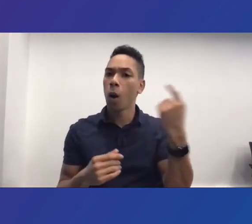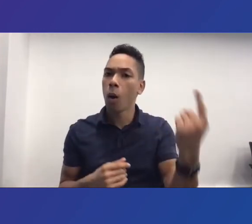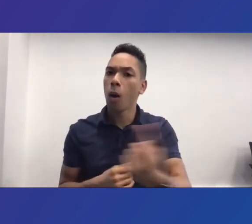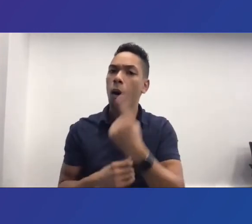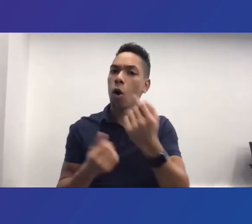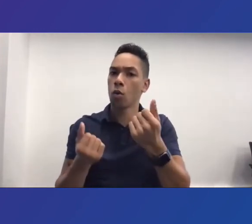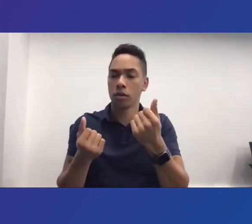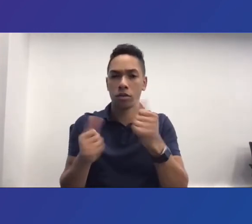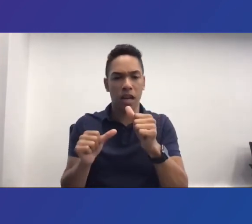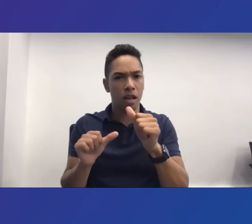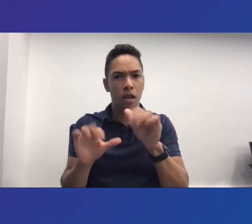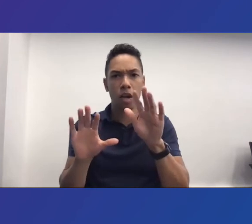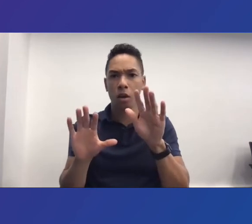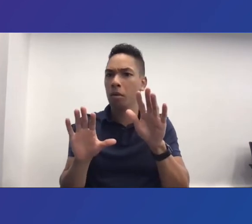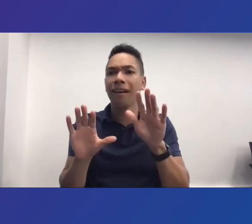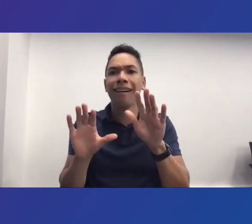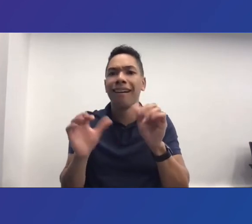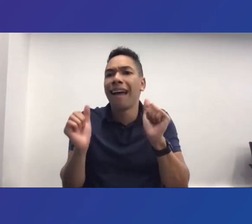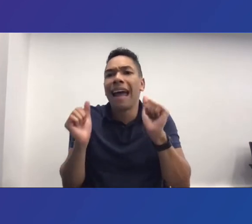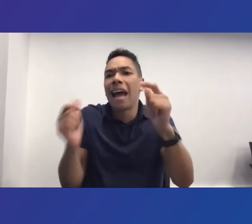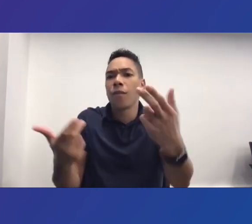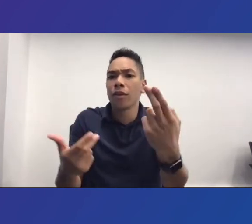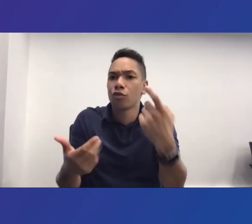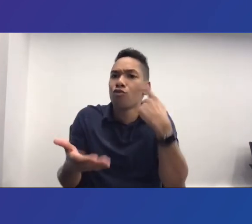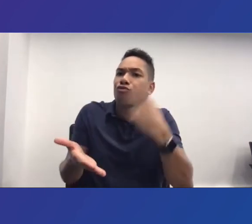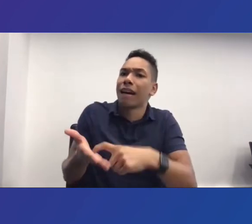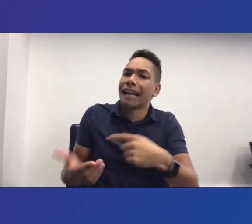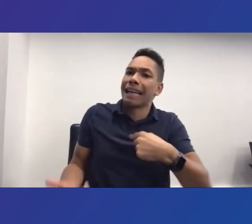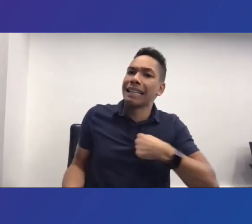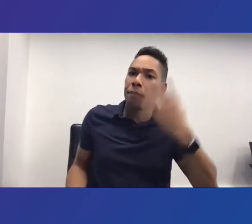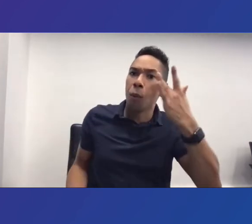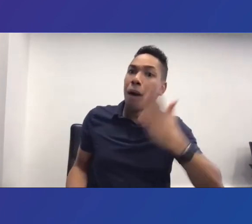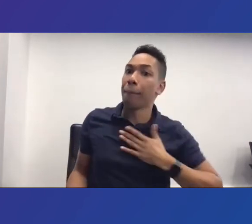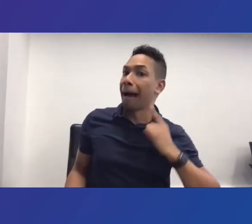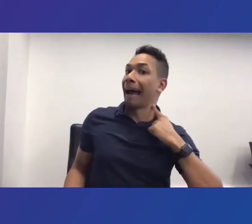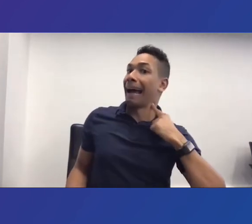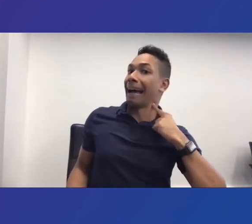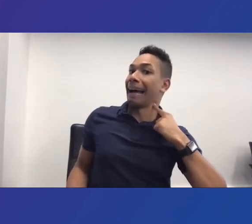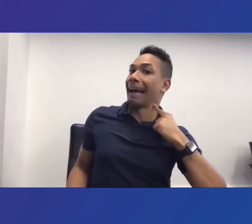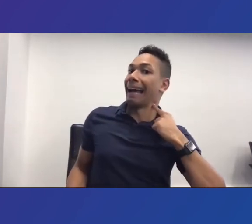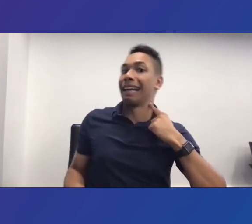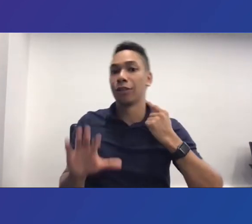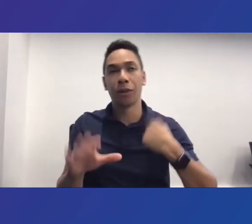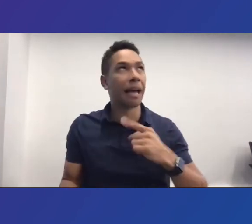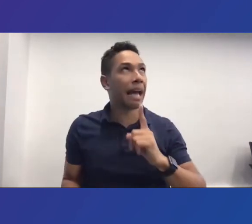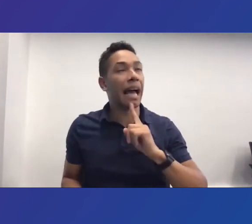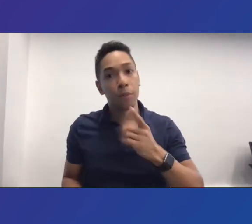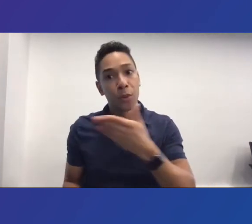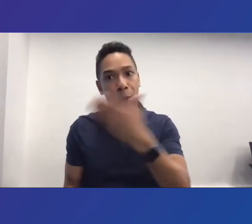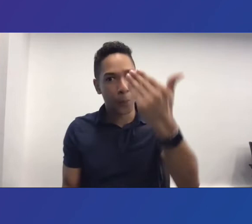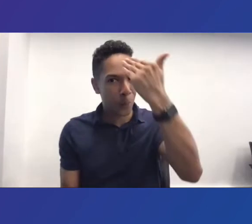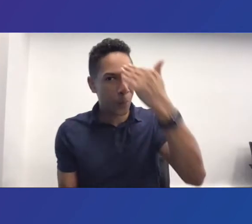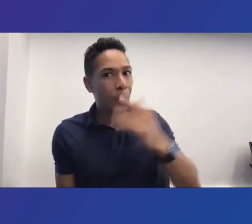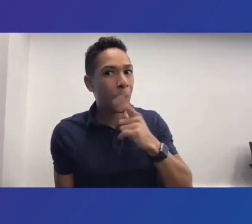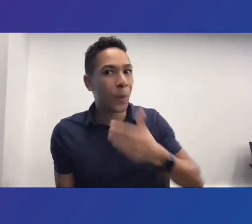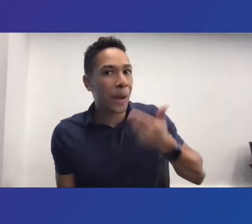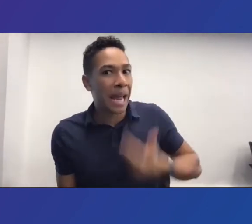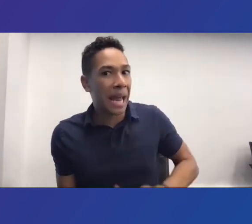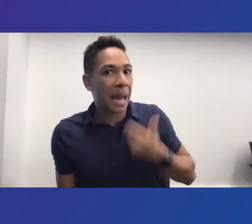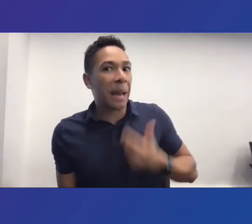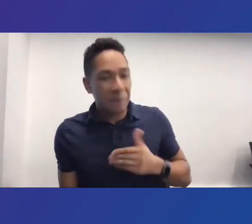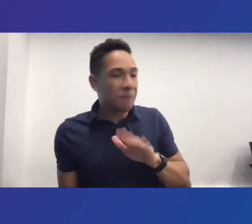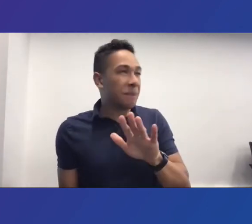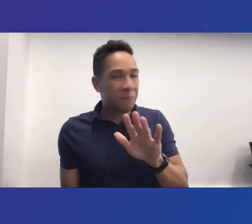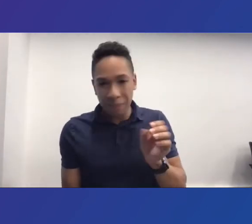is Anna, did I say? Well, everybody recognizes me because I have such a strong accent. So I'm sure everybody They're knows not gonna think that you're